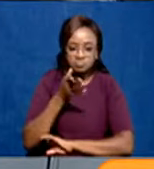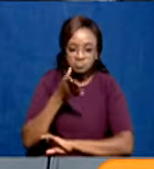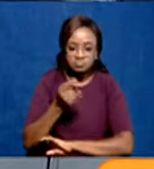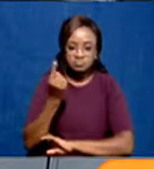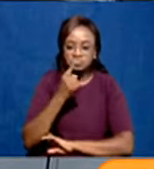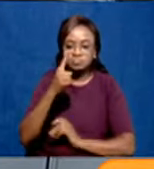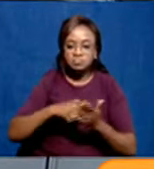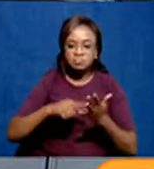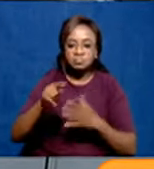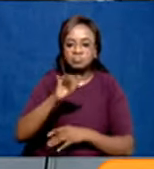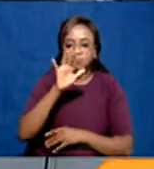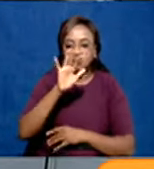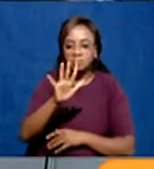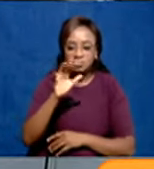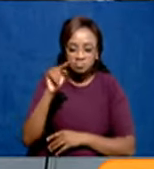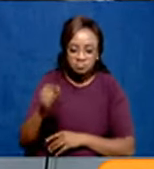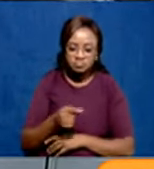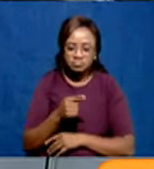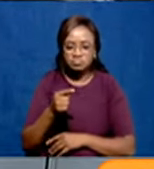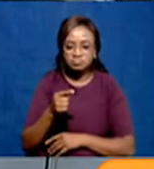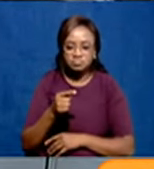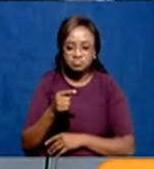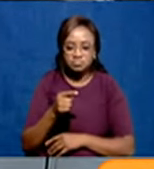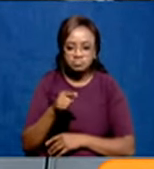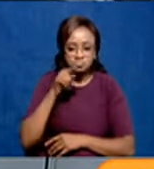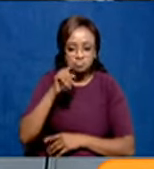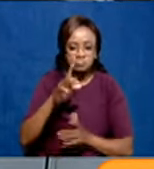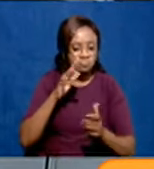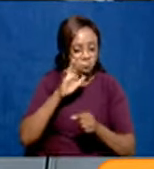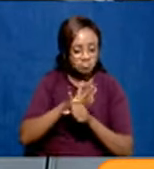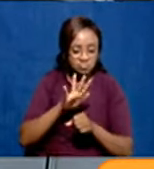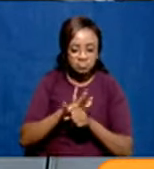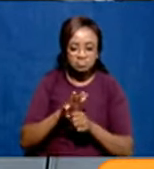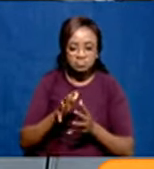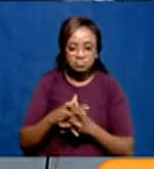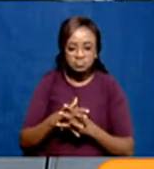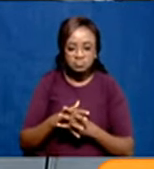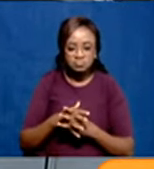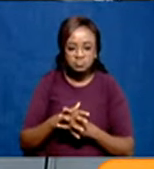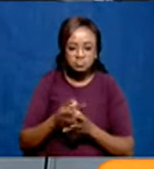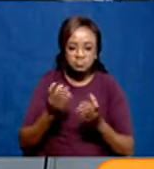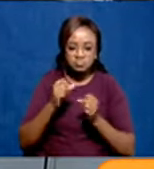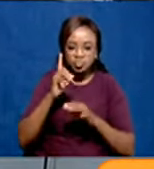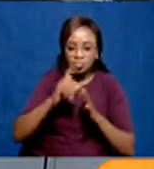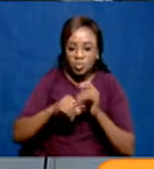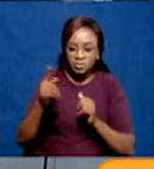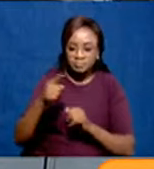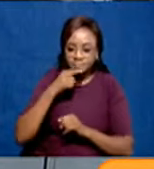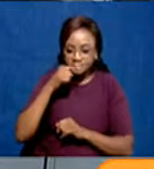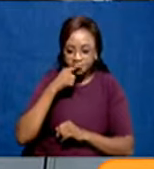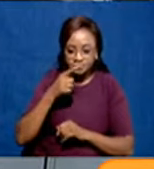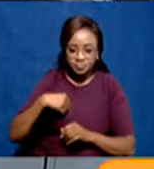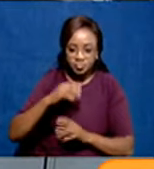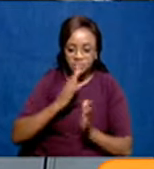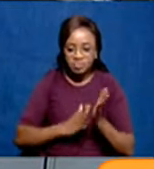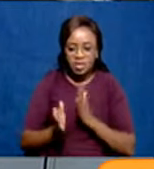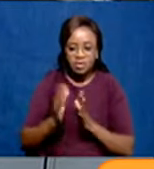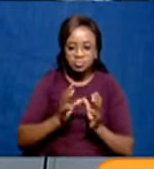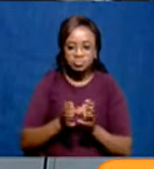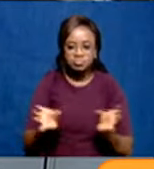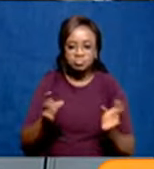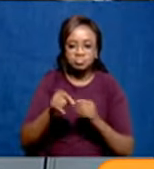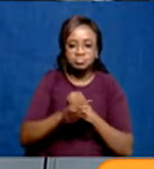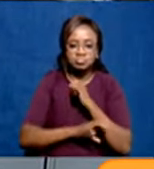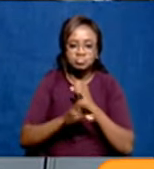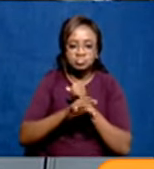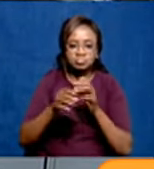up to 5,000 claims in a day. It's a massive volume countrywide. So what was said is we're going to divide the country into zones based on